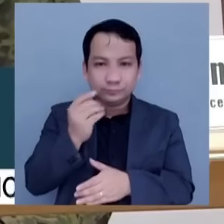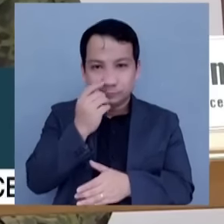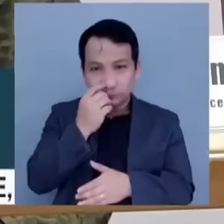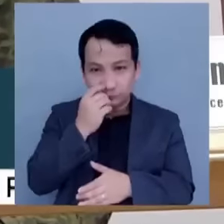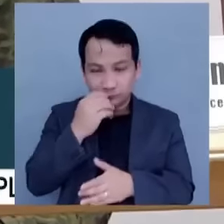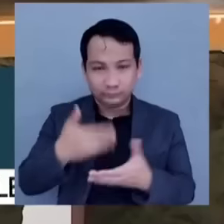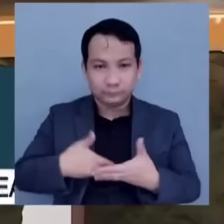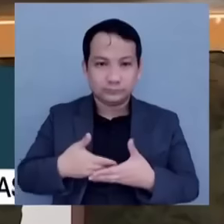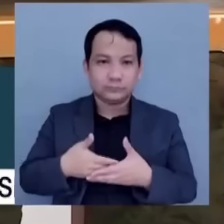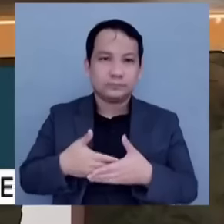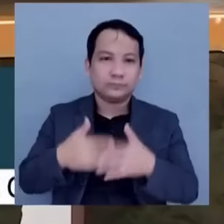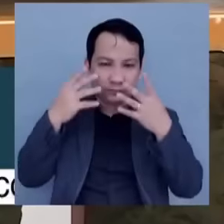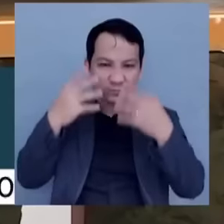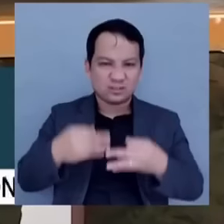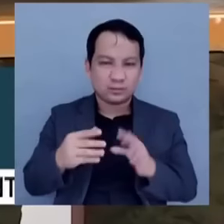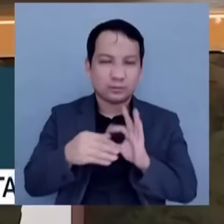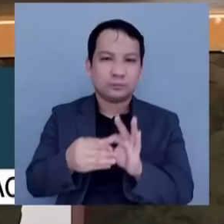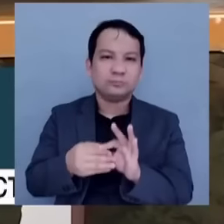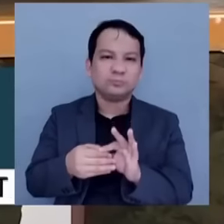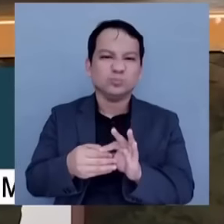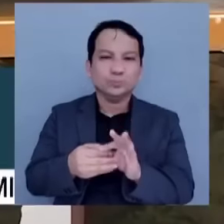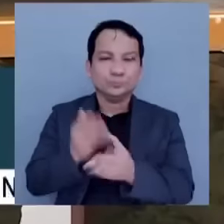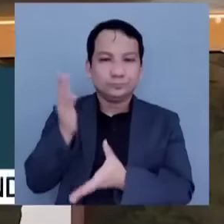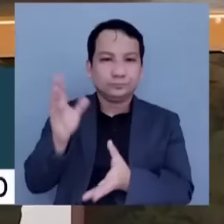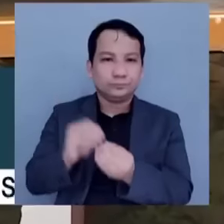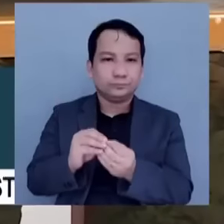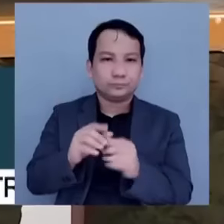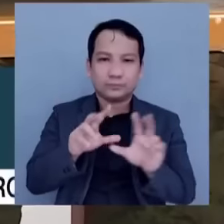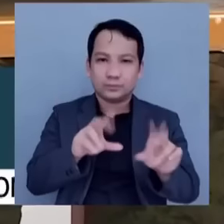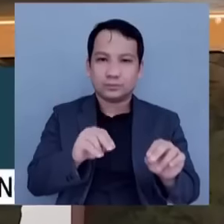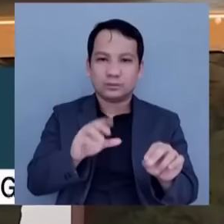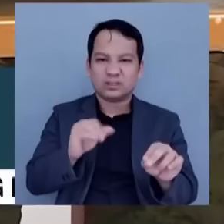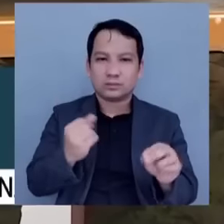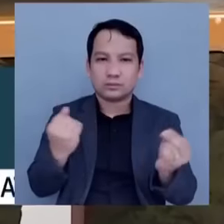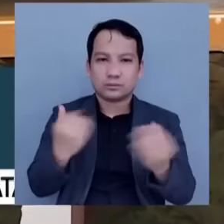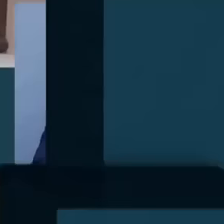the court's decision. He asserts the activists have nothing to fear.